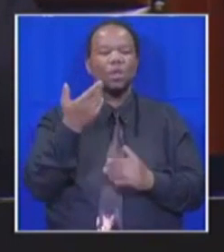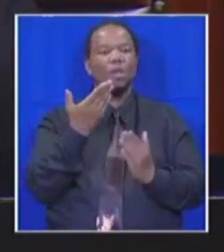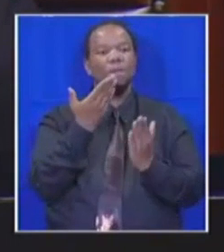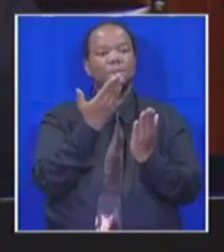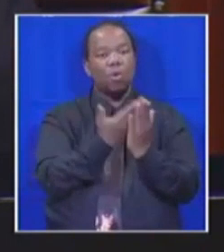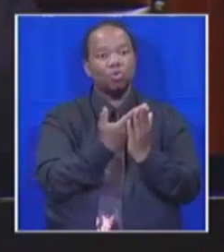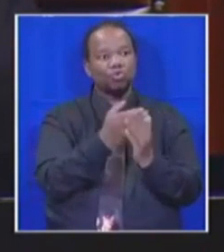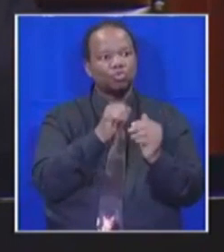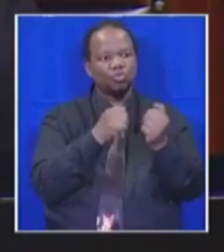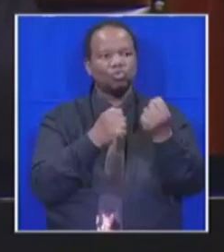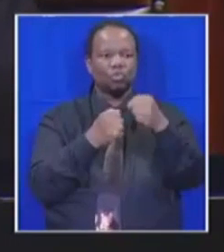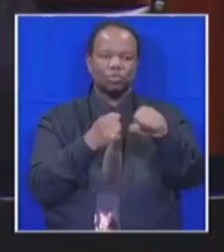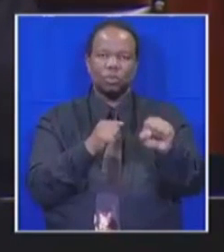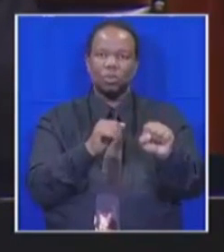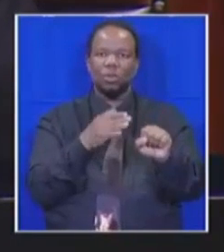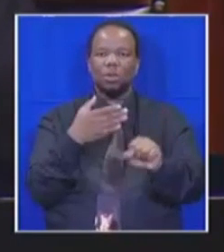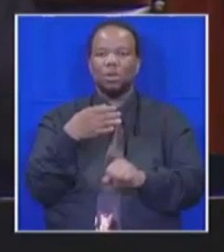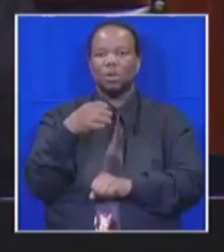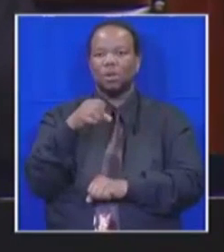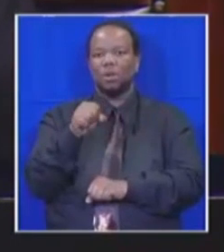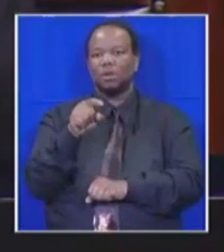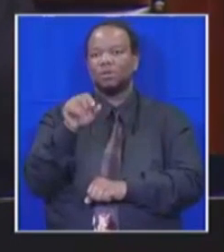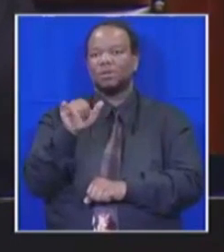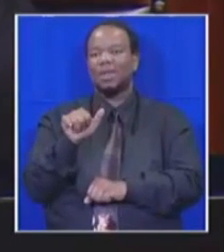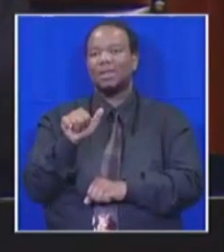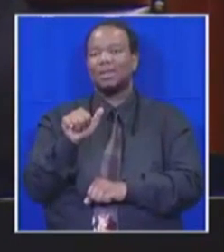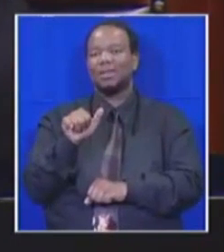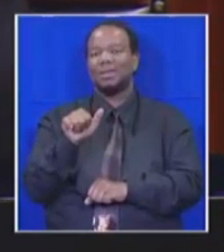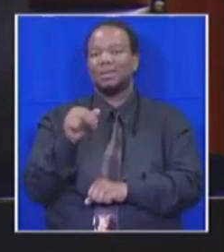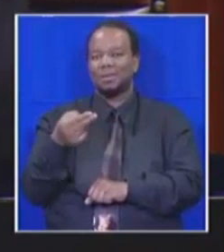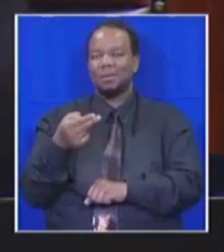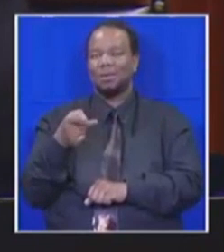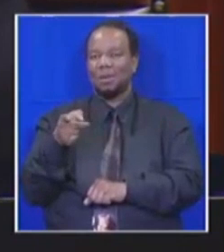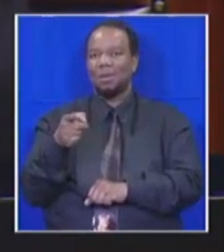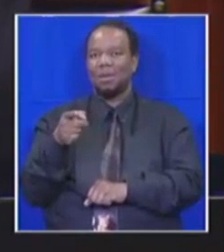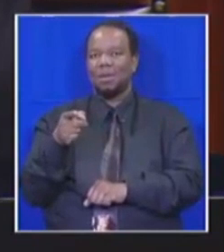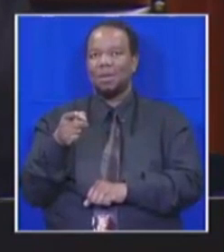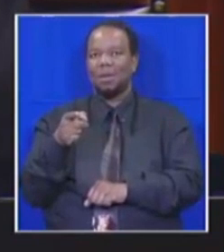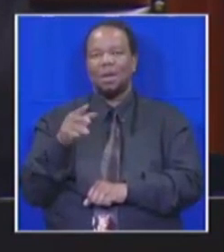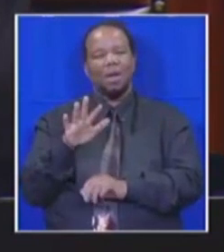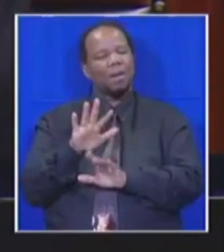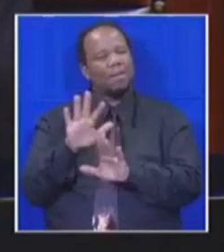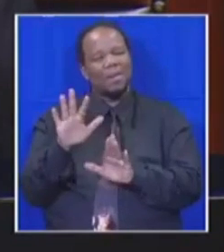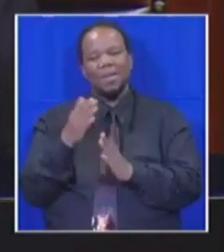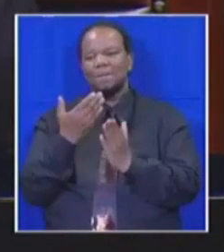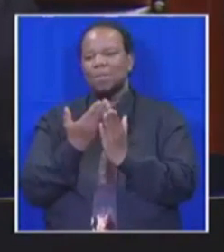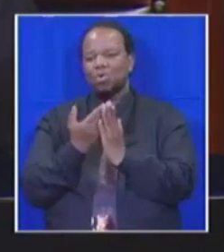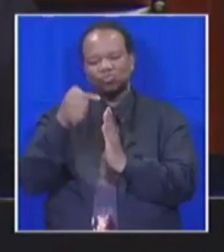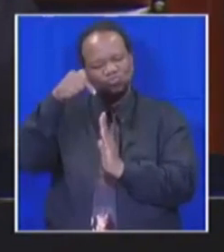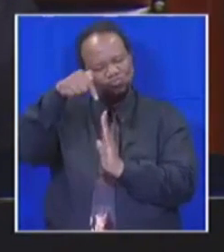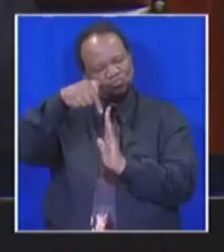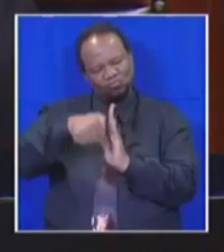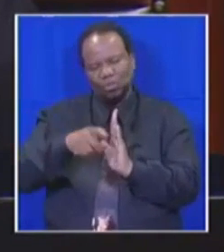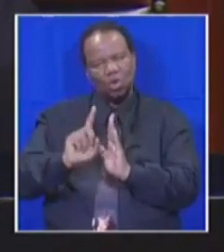is raised by Honorable Steenhuisen, I'm not going to deal with the issues of the content of the motion. The